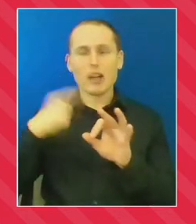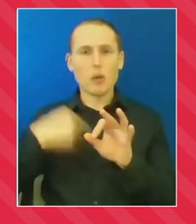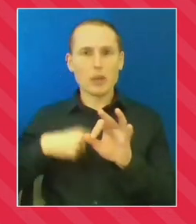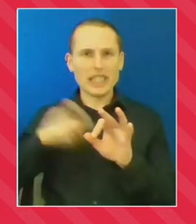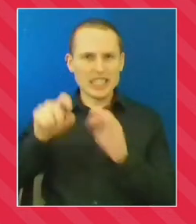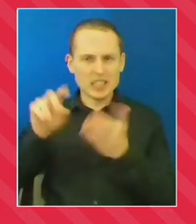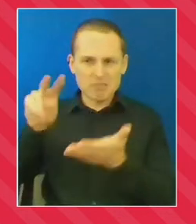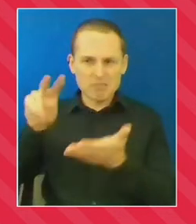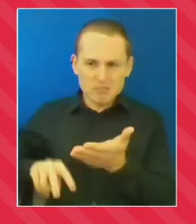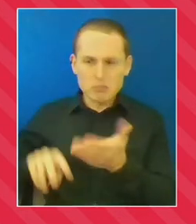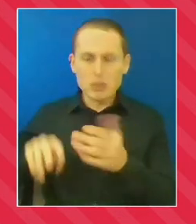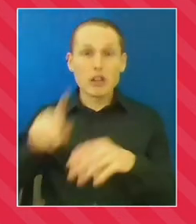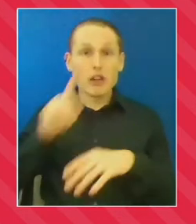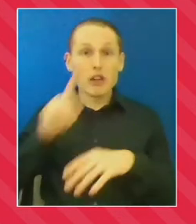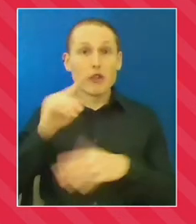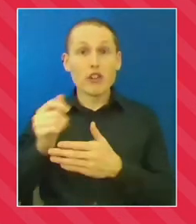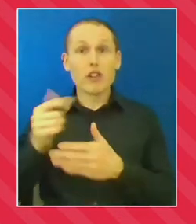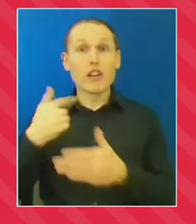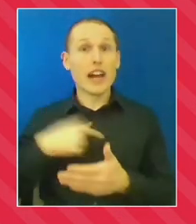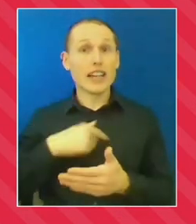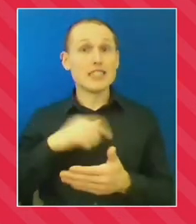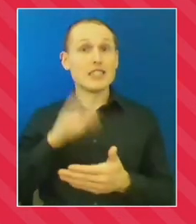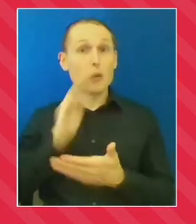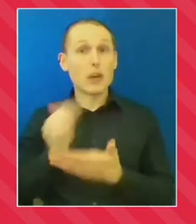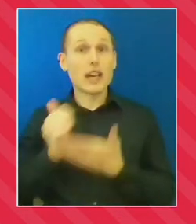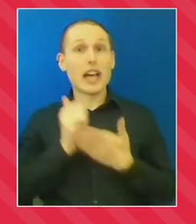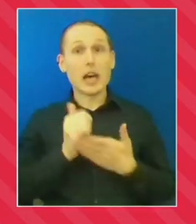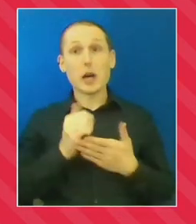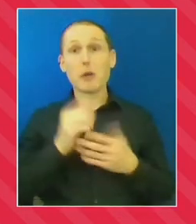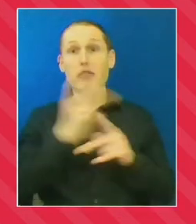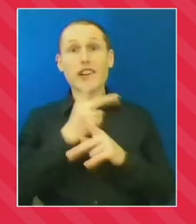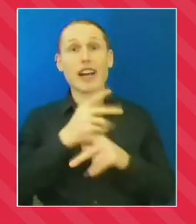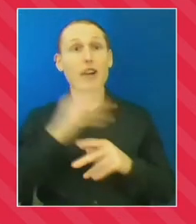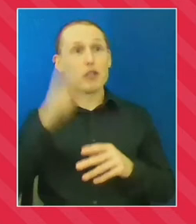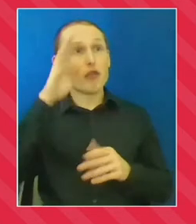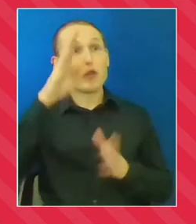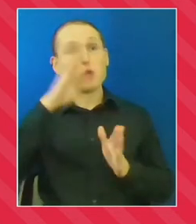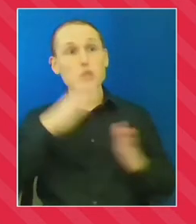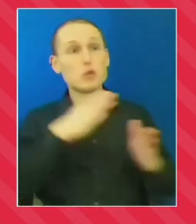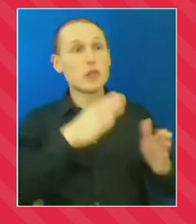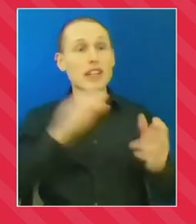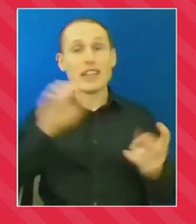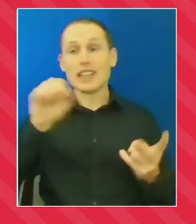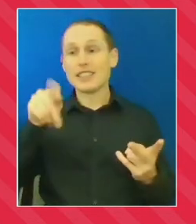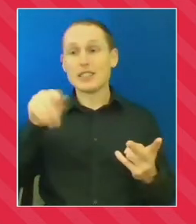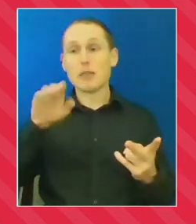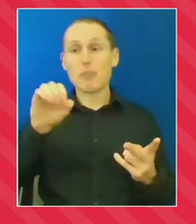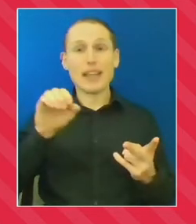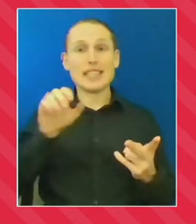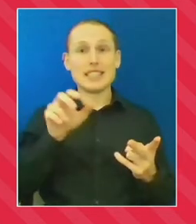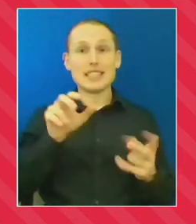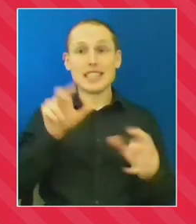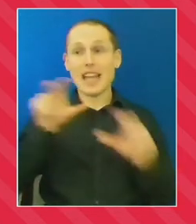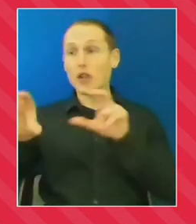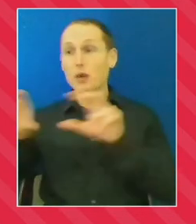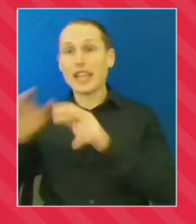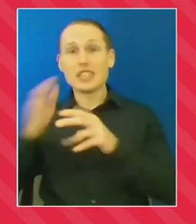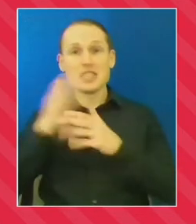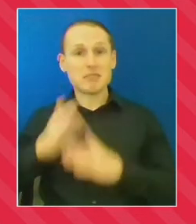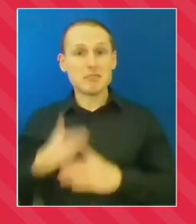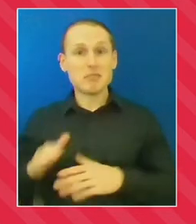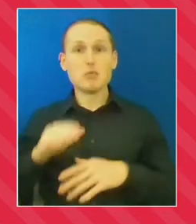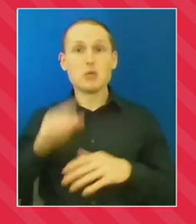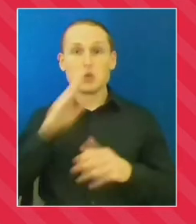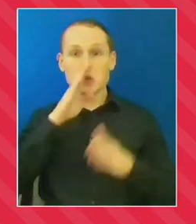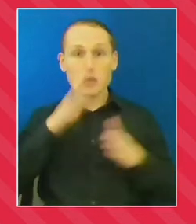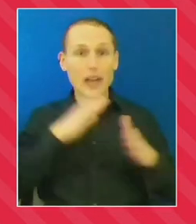us inform future category management strategy, space allocation strategy, you know, center store. I think it's an and proposition. I